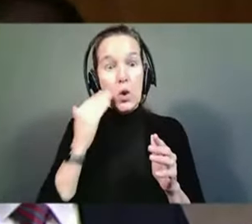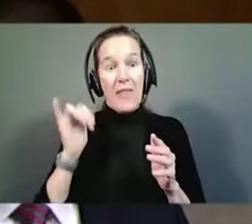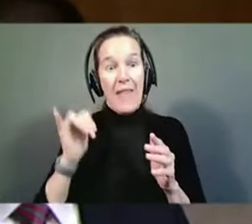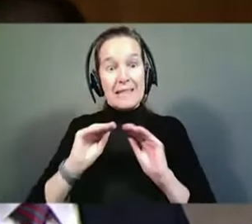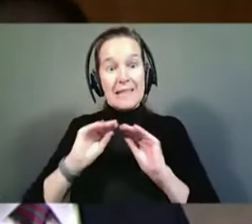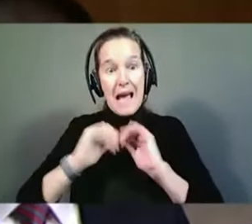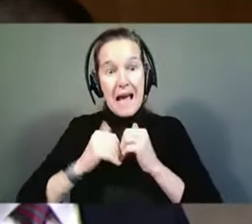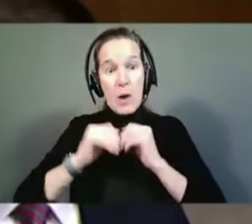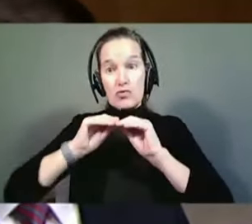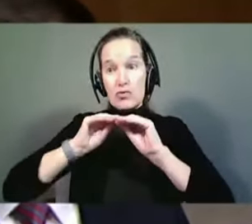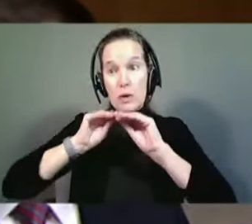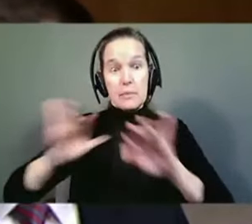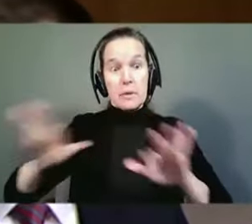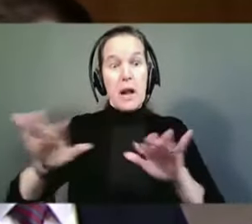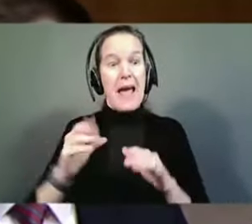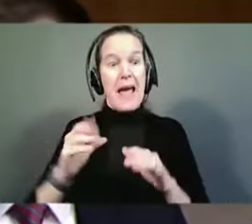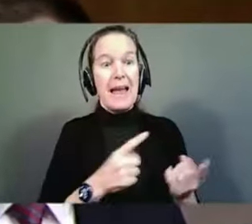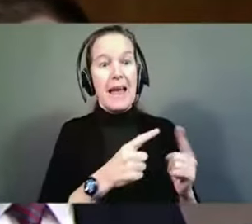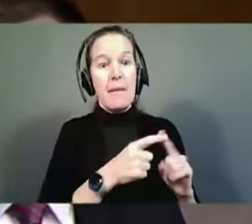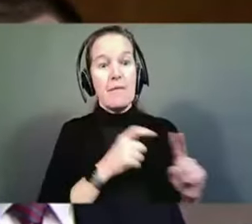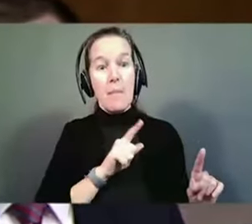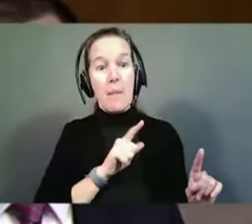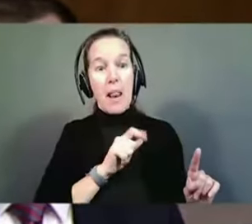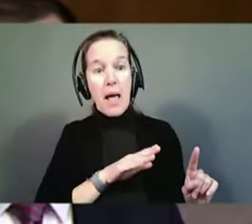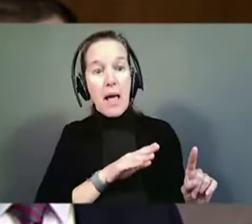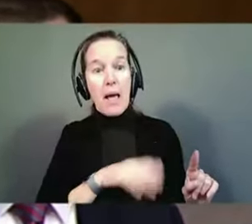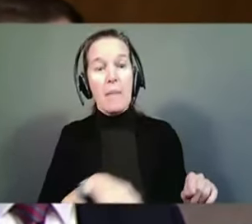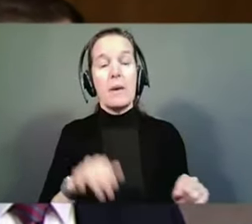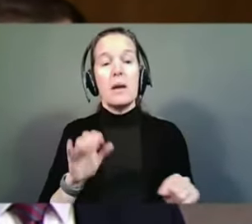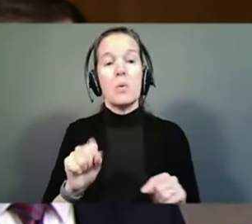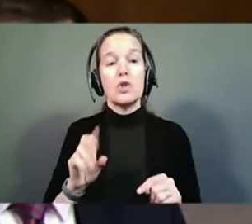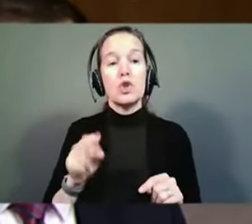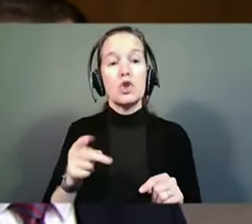this came from a laboratory, that it was a super bug,